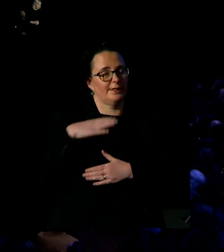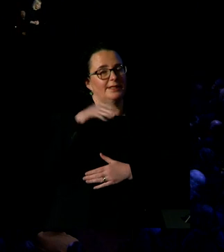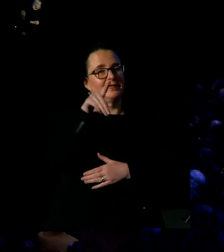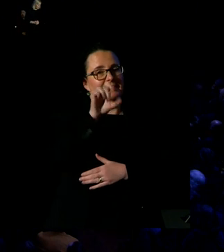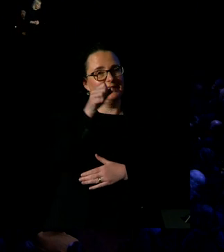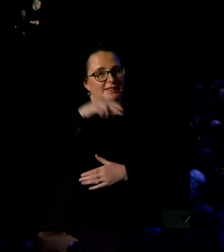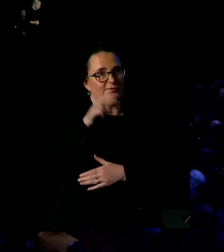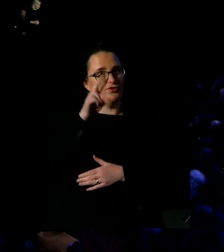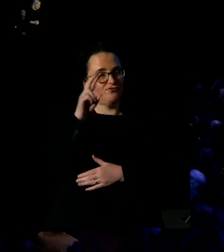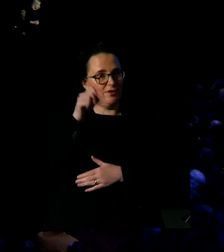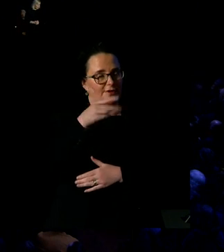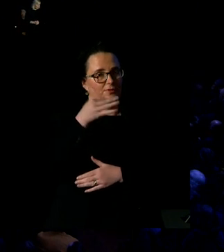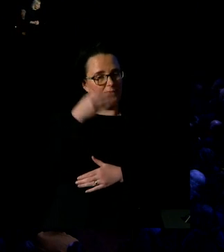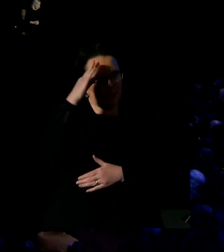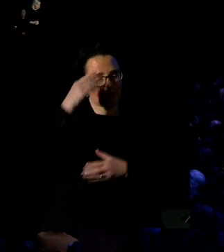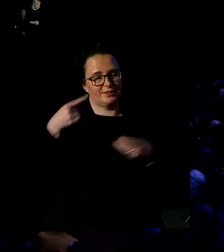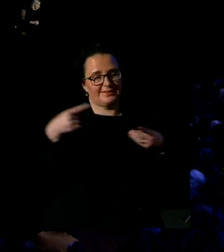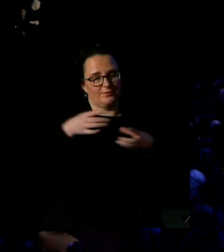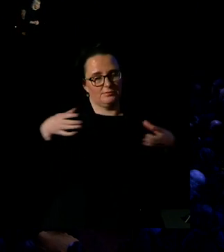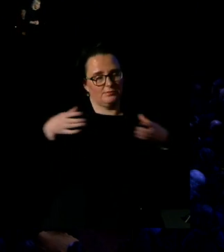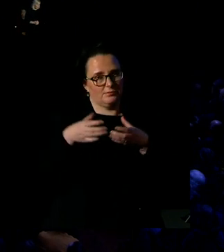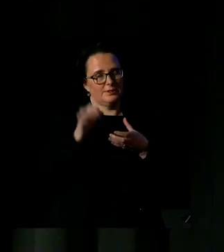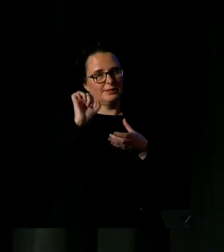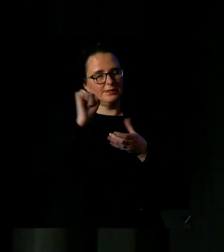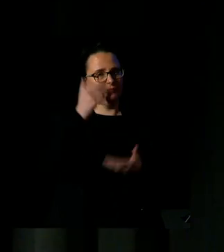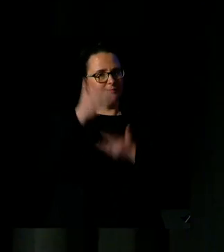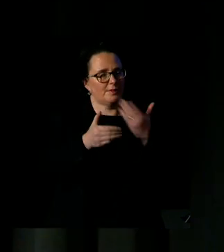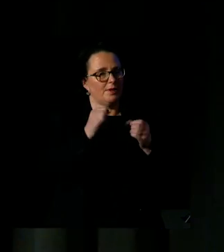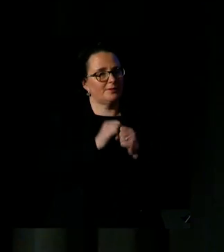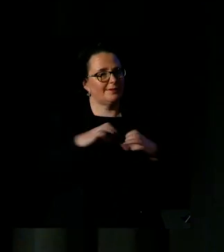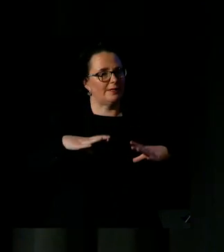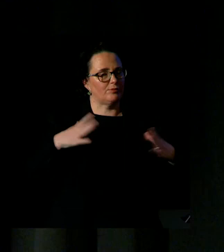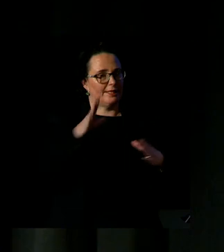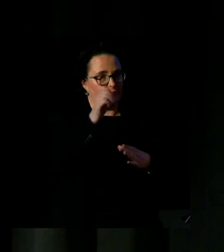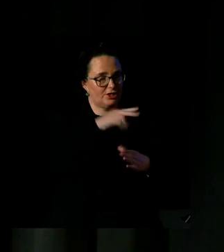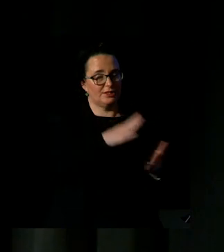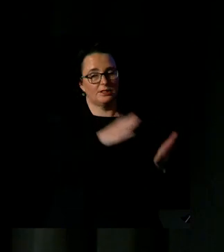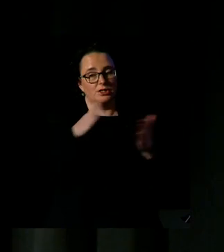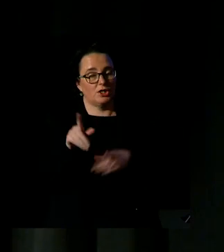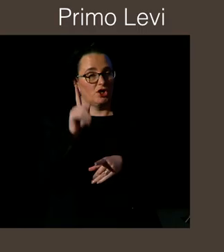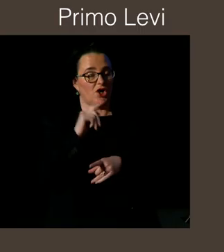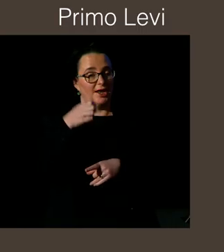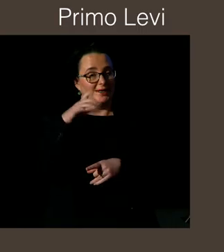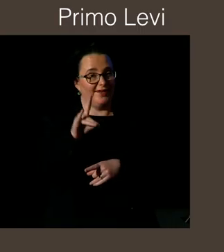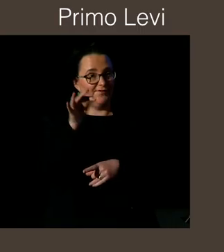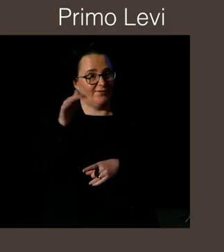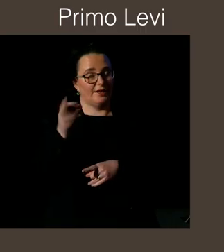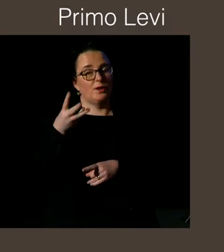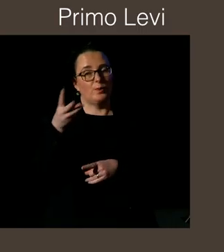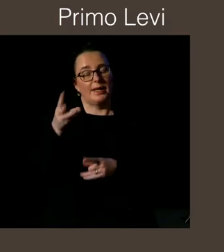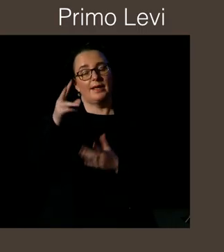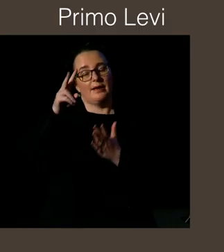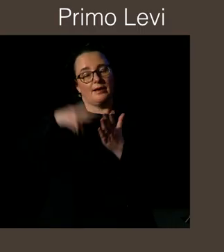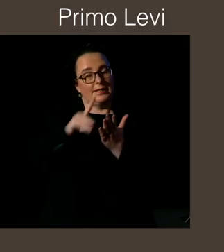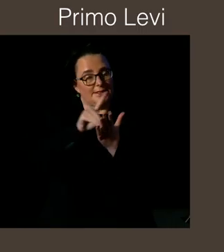Defence Forces to give his reading about liberation. Niamh Fanning will read from the diary of 12-year-old Hava